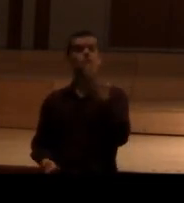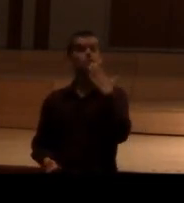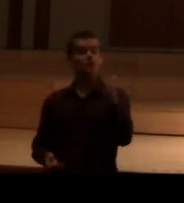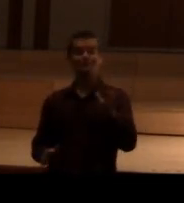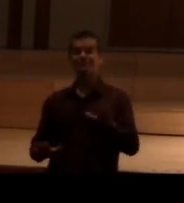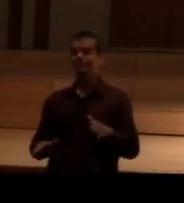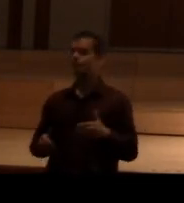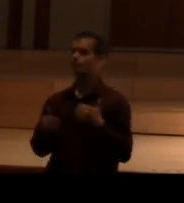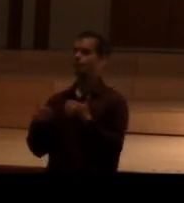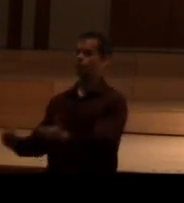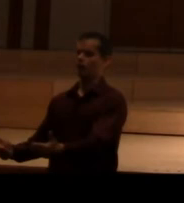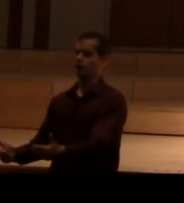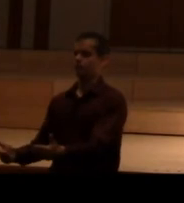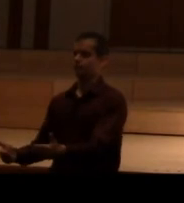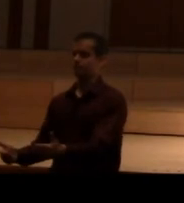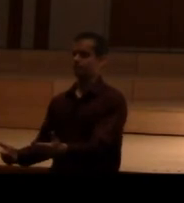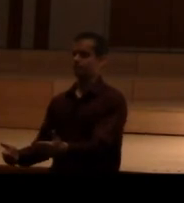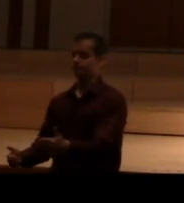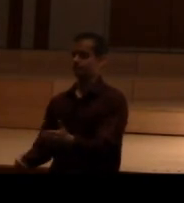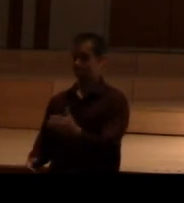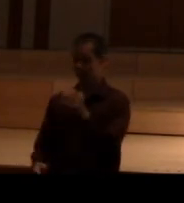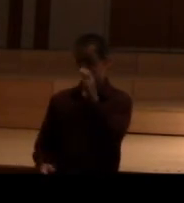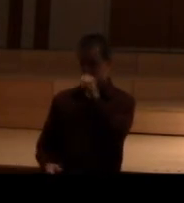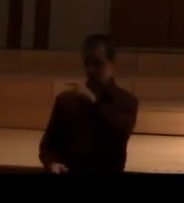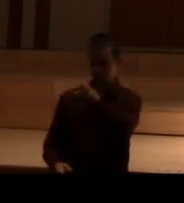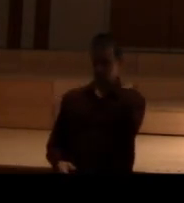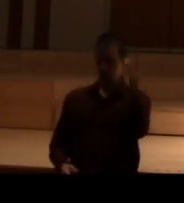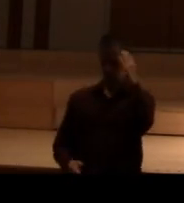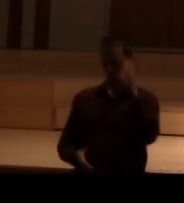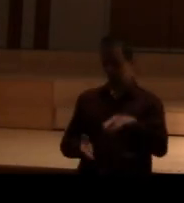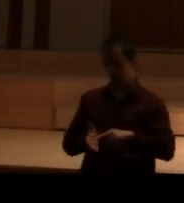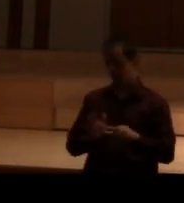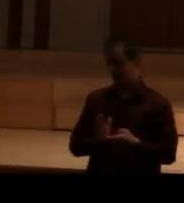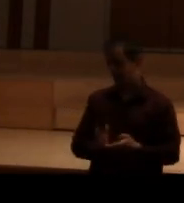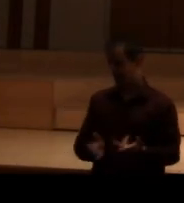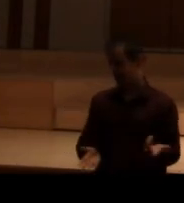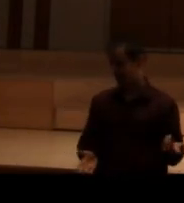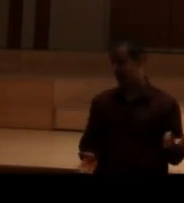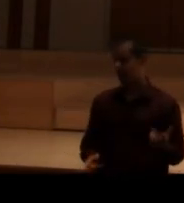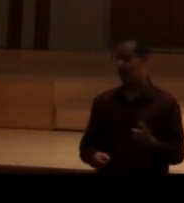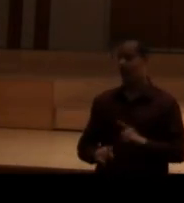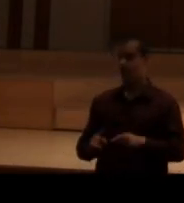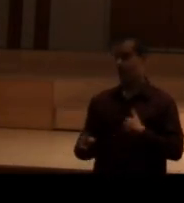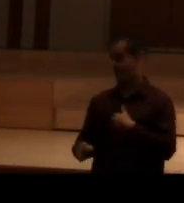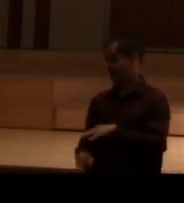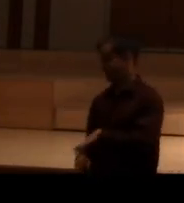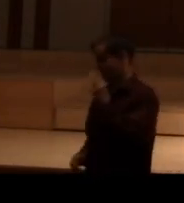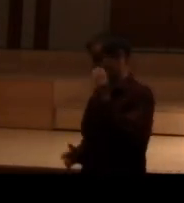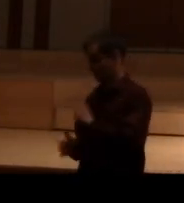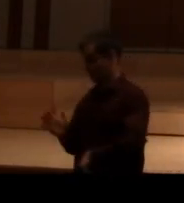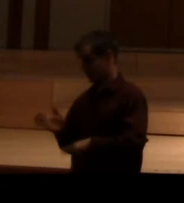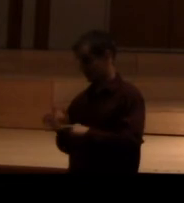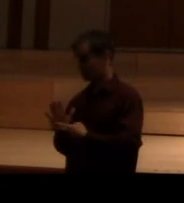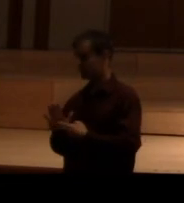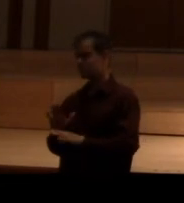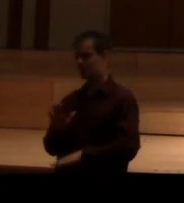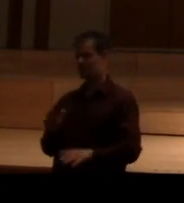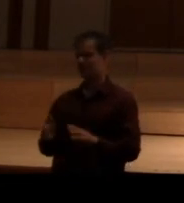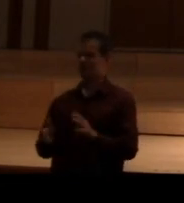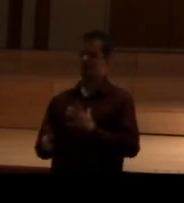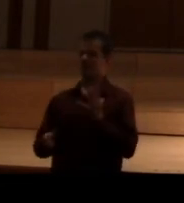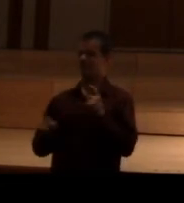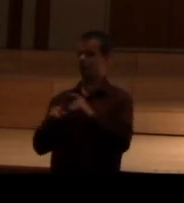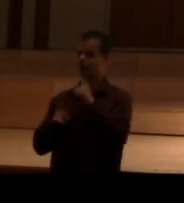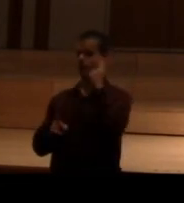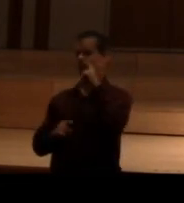moved on. I'm assuming that most of you here know what hyperbole is, but when I found out that hyperbole was basically a fancy word